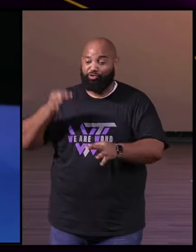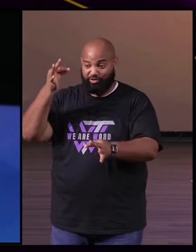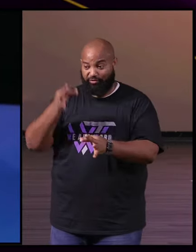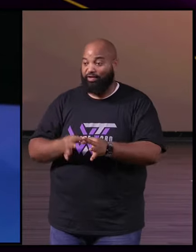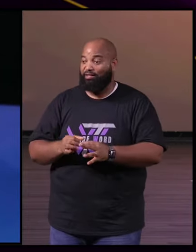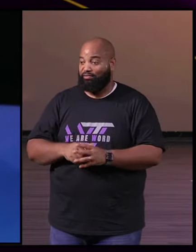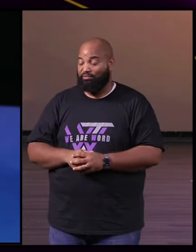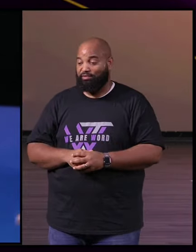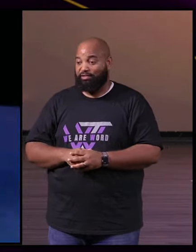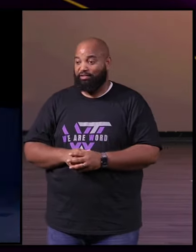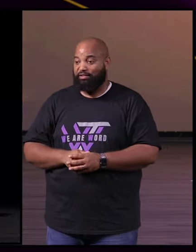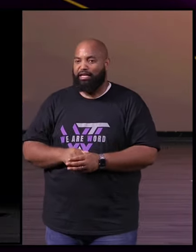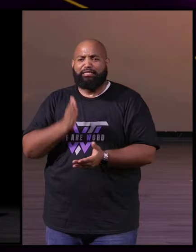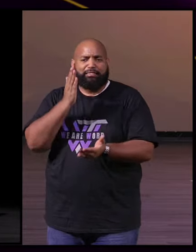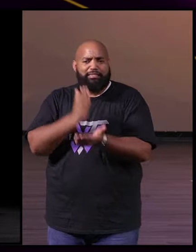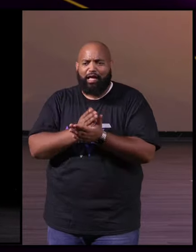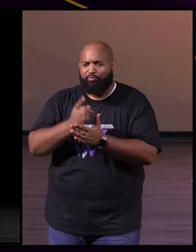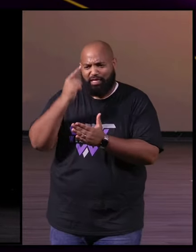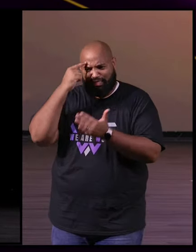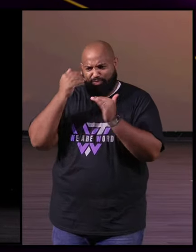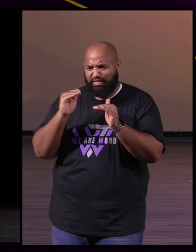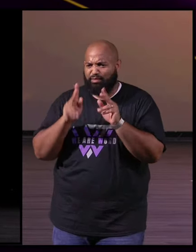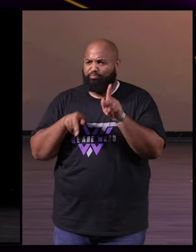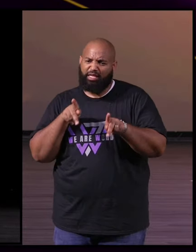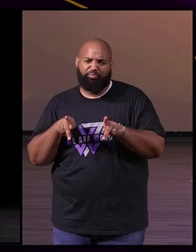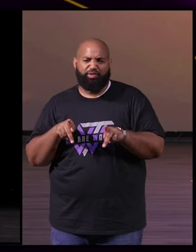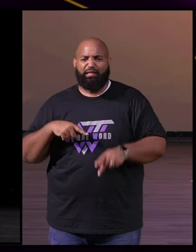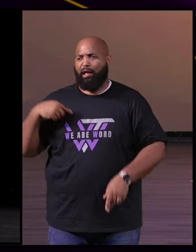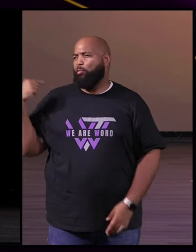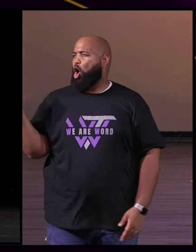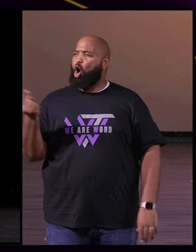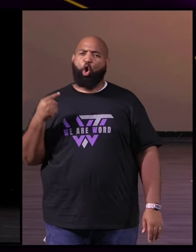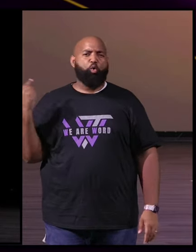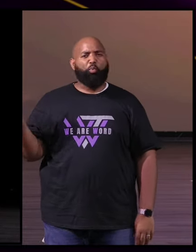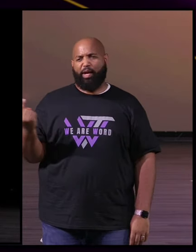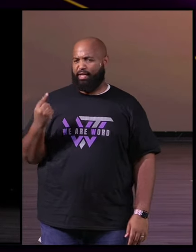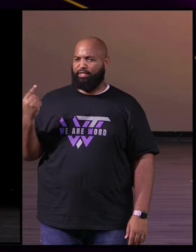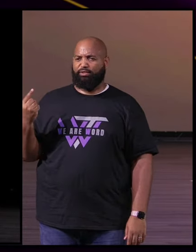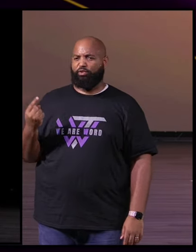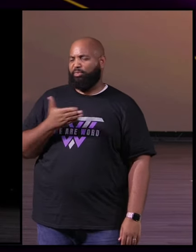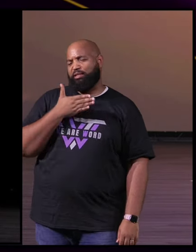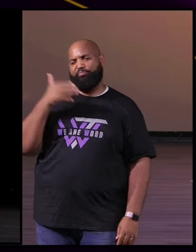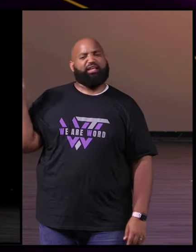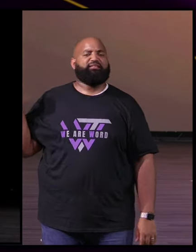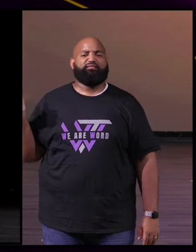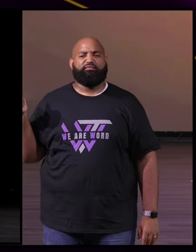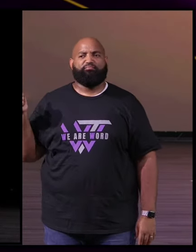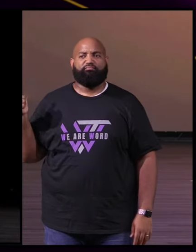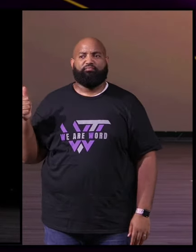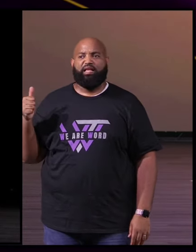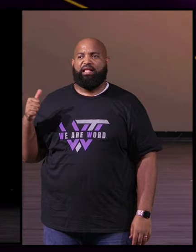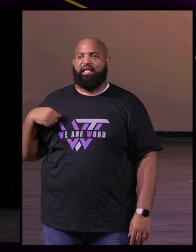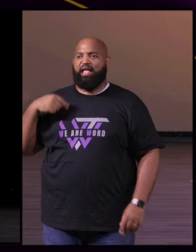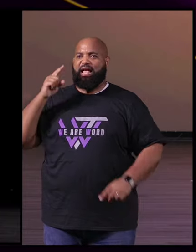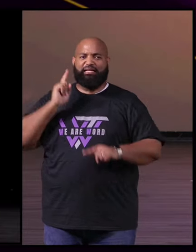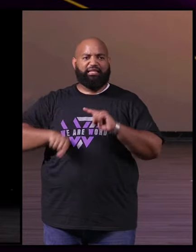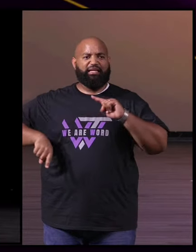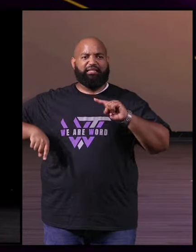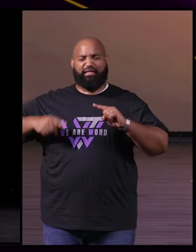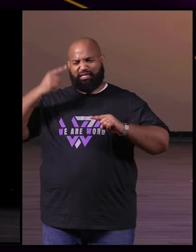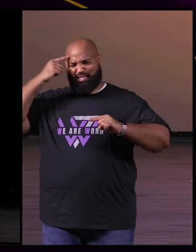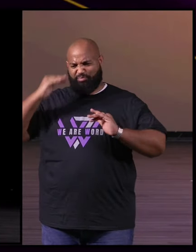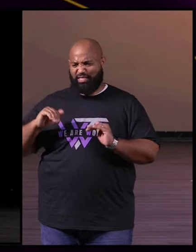We got to stop expecting that I'm always gonna be on top of my game. I can't expect from